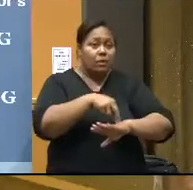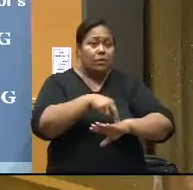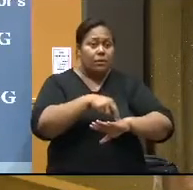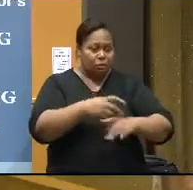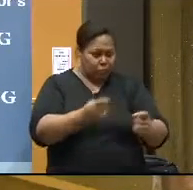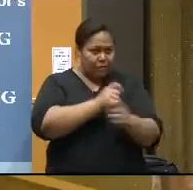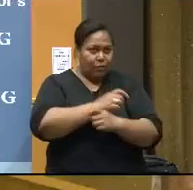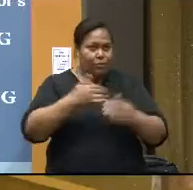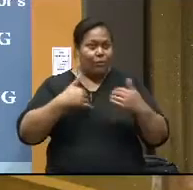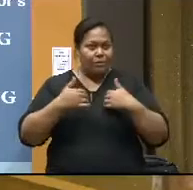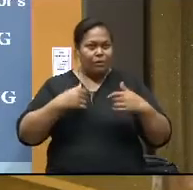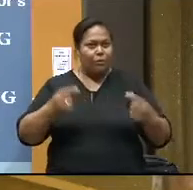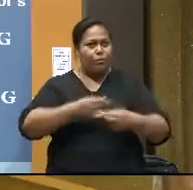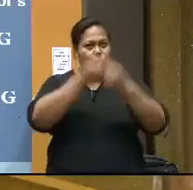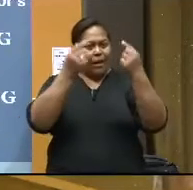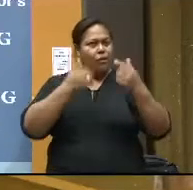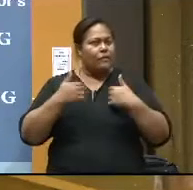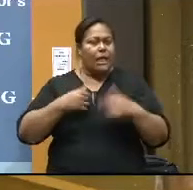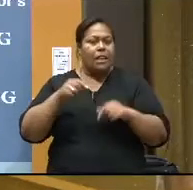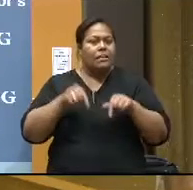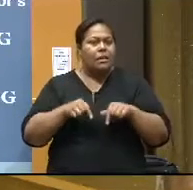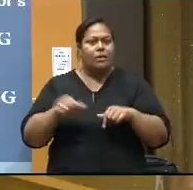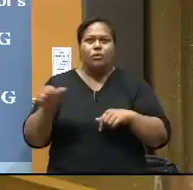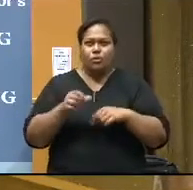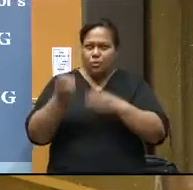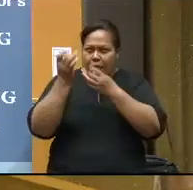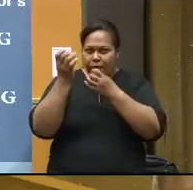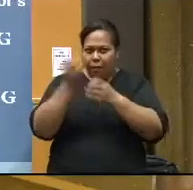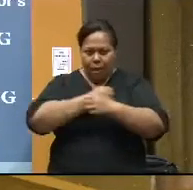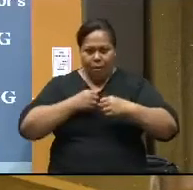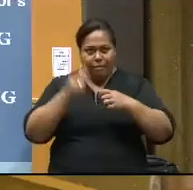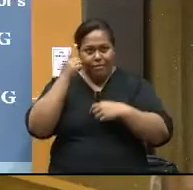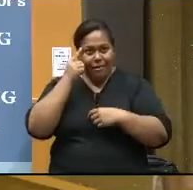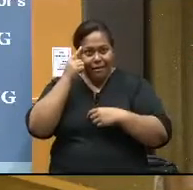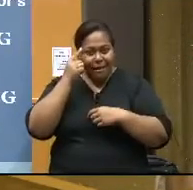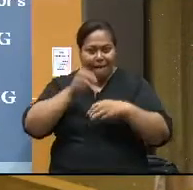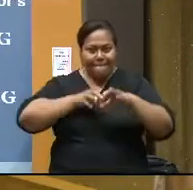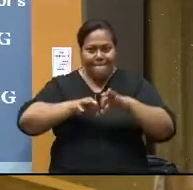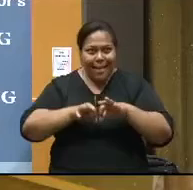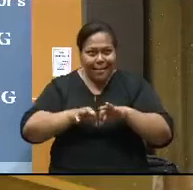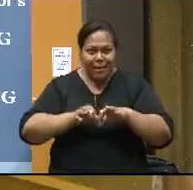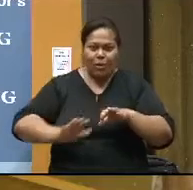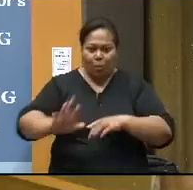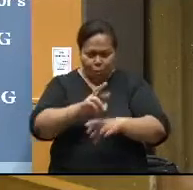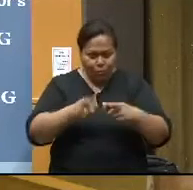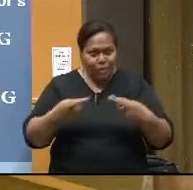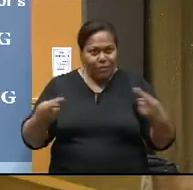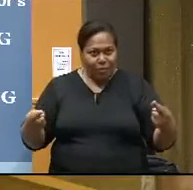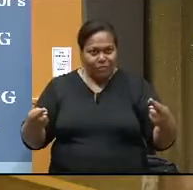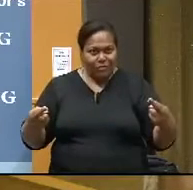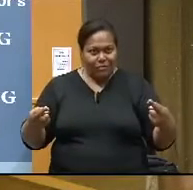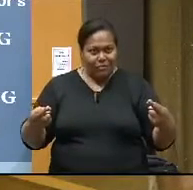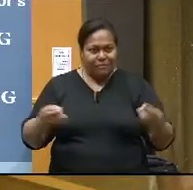university. This should inform our thinking, planning, and all resource allocations